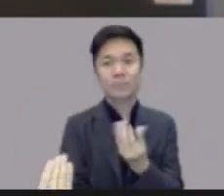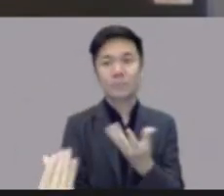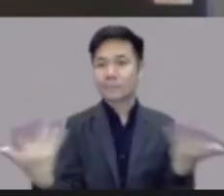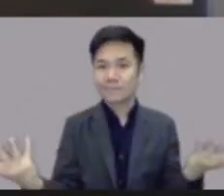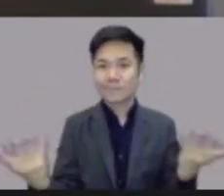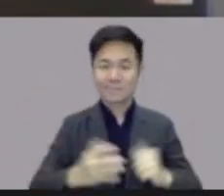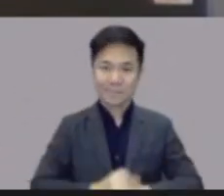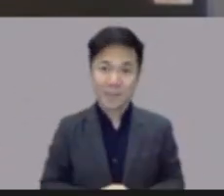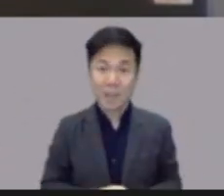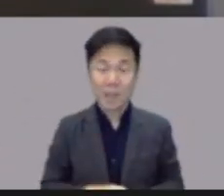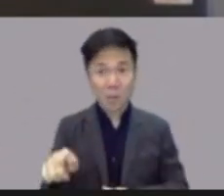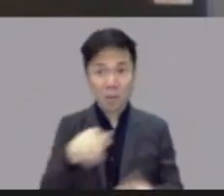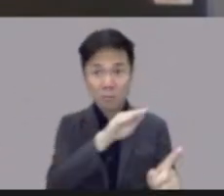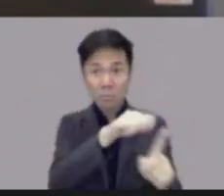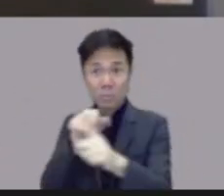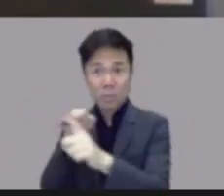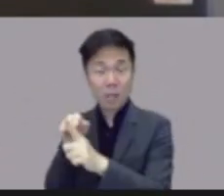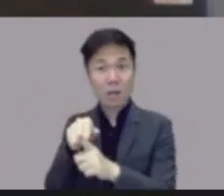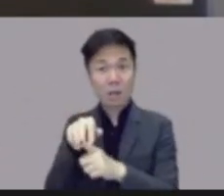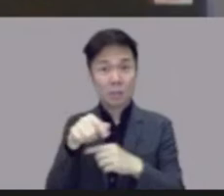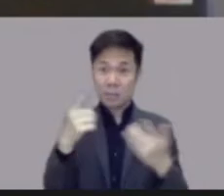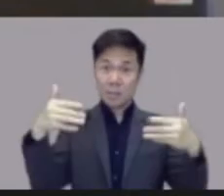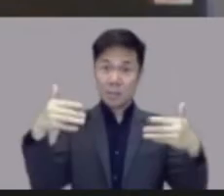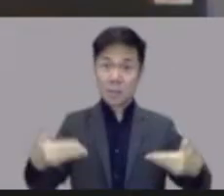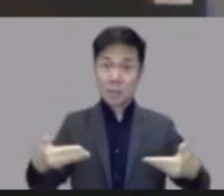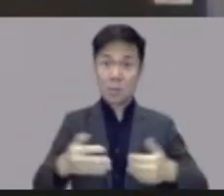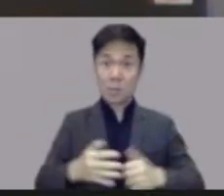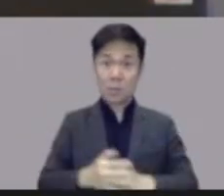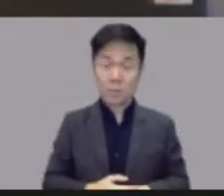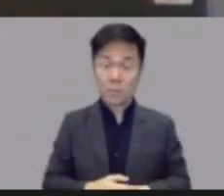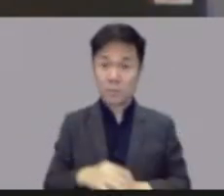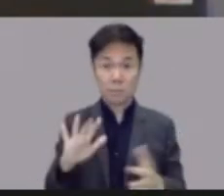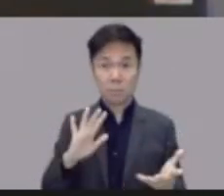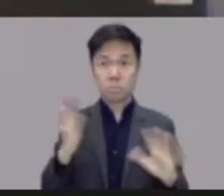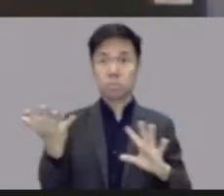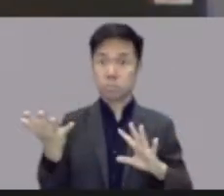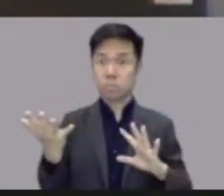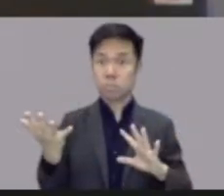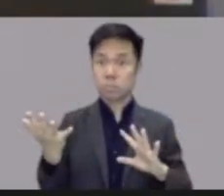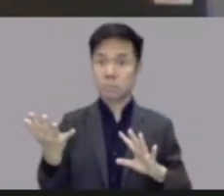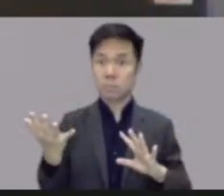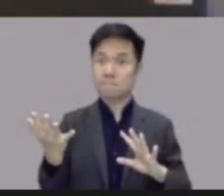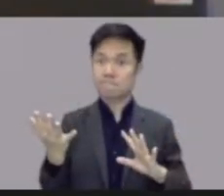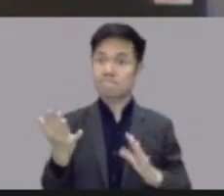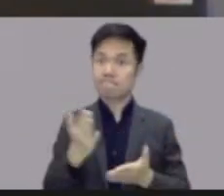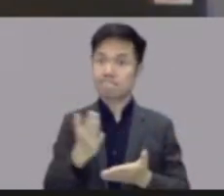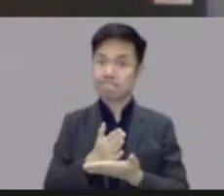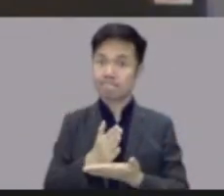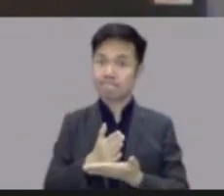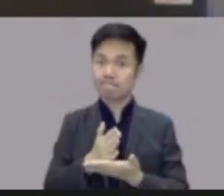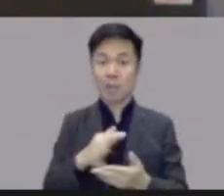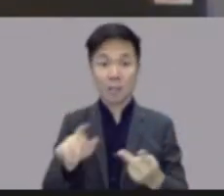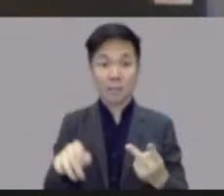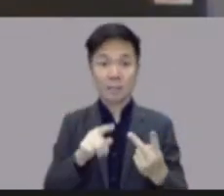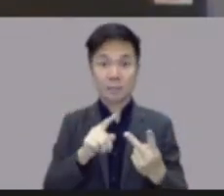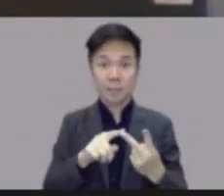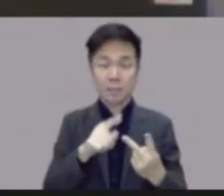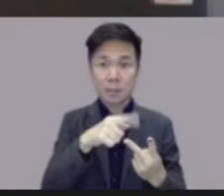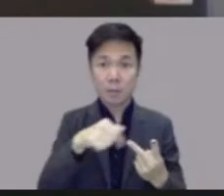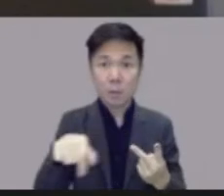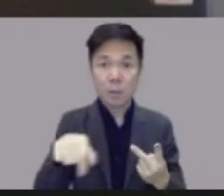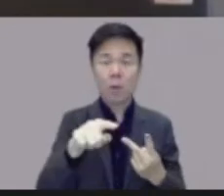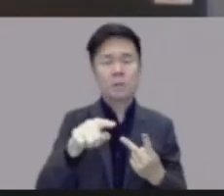blunt reminder of the crisis that we face but there were also a reminder of the Cooperative